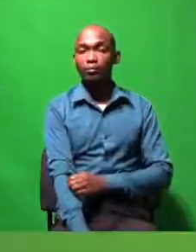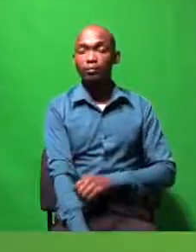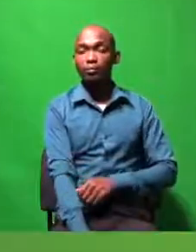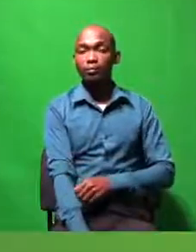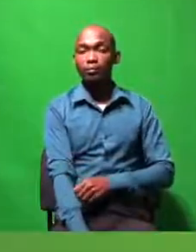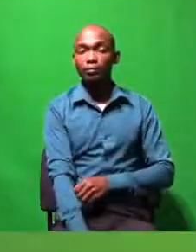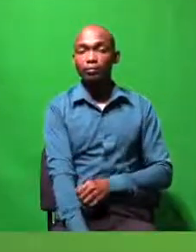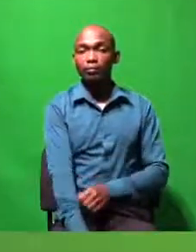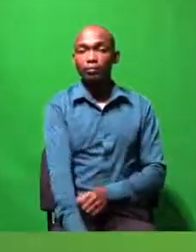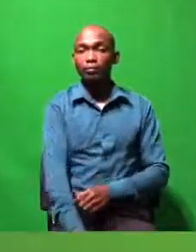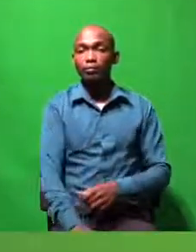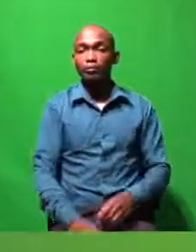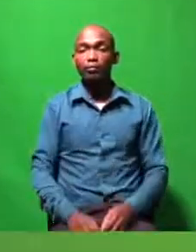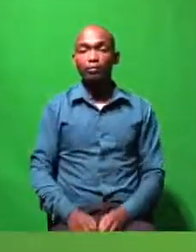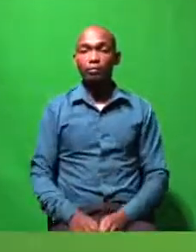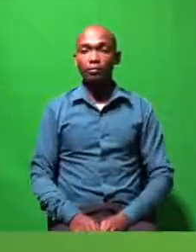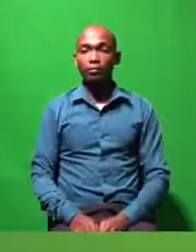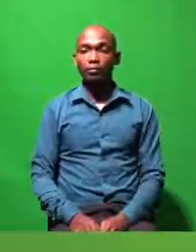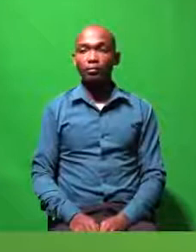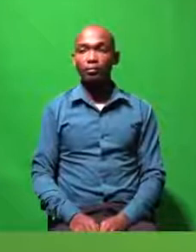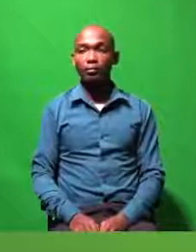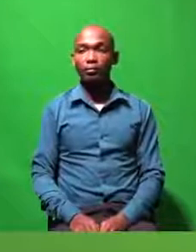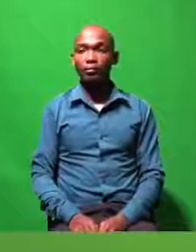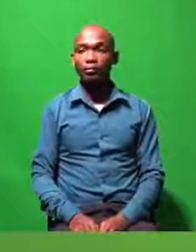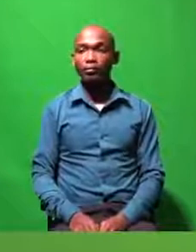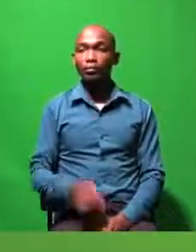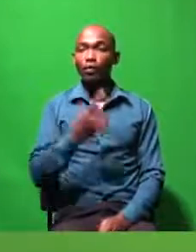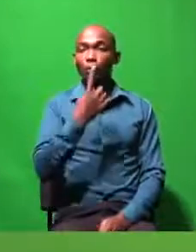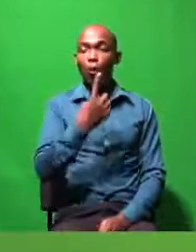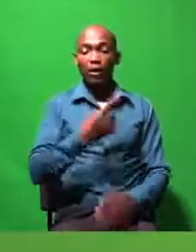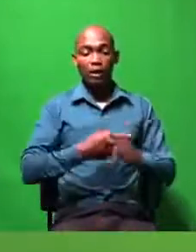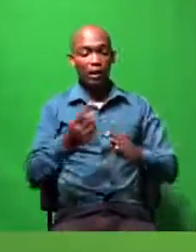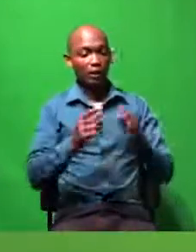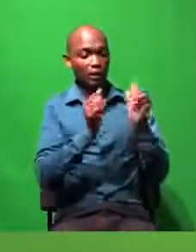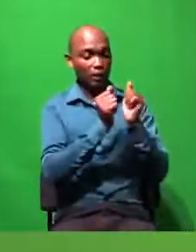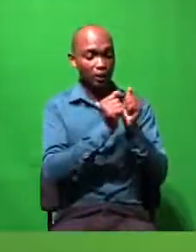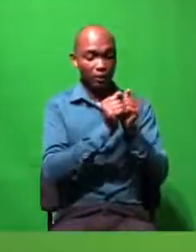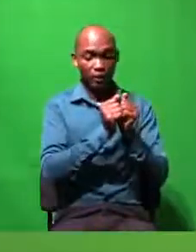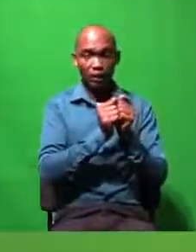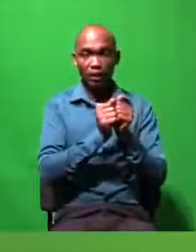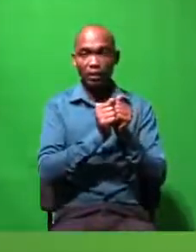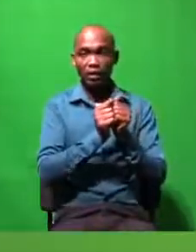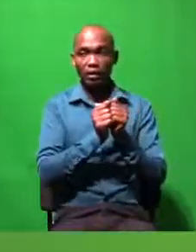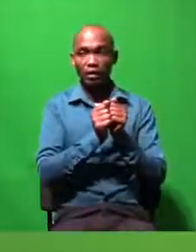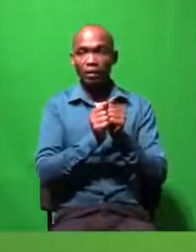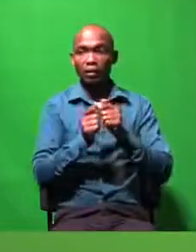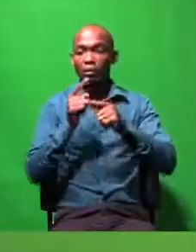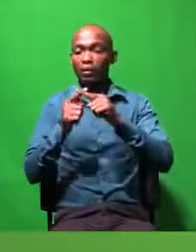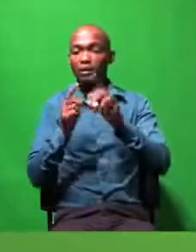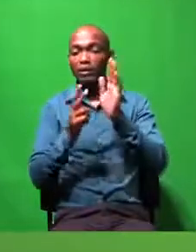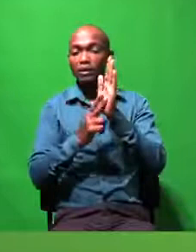and here is 110 degrees. So by adding this, we have a straight angle which